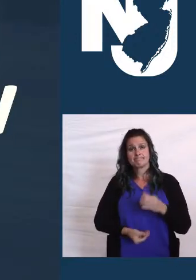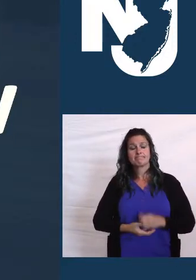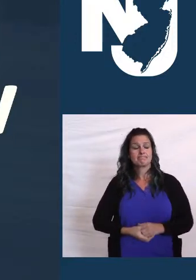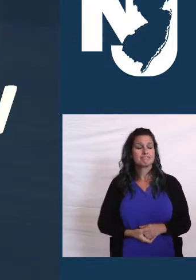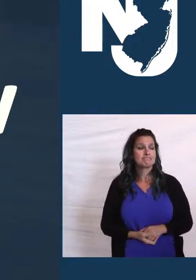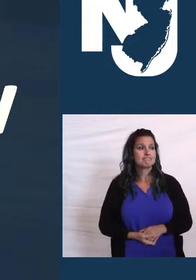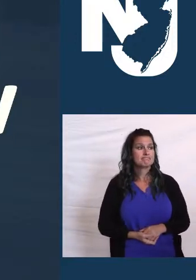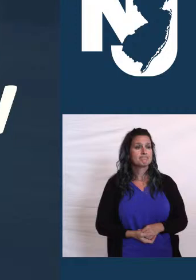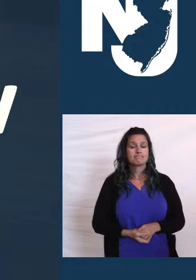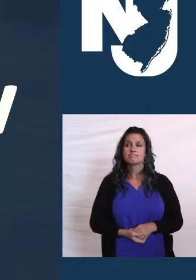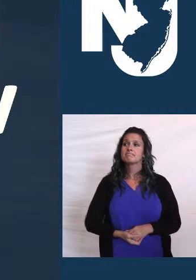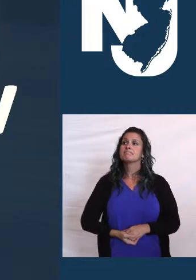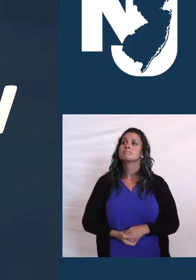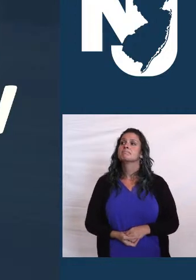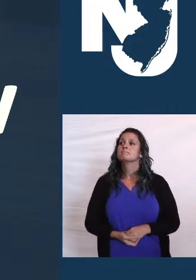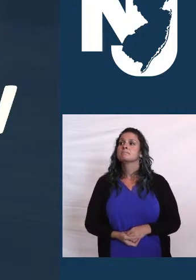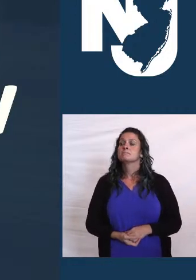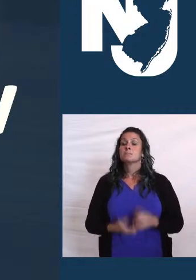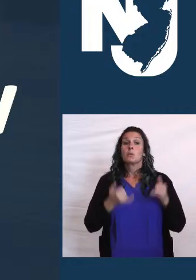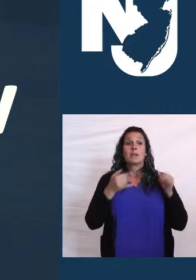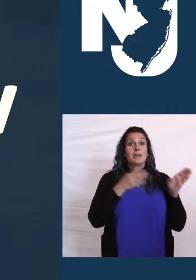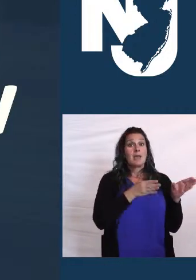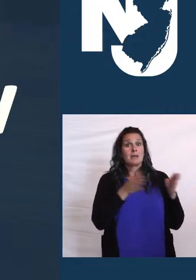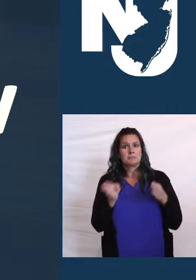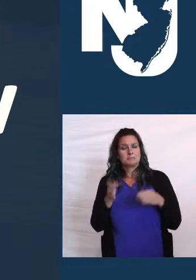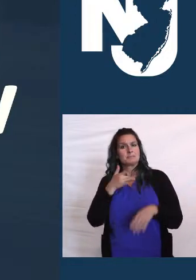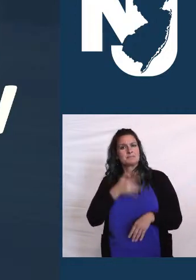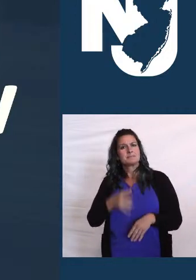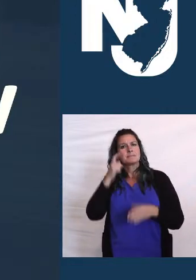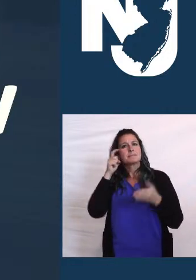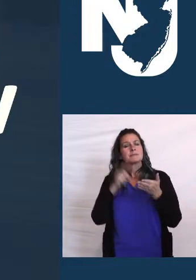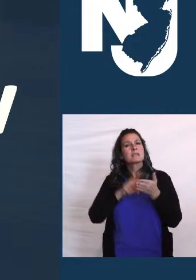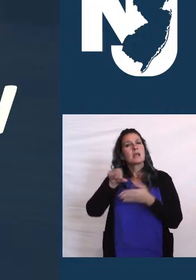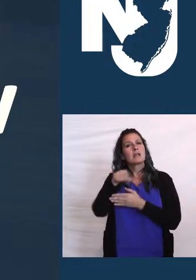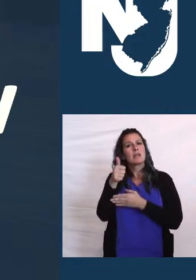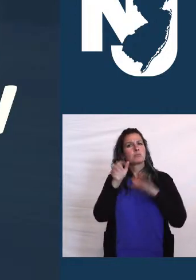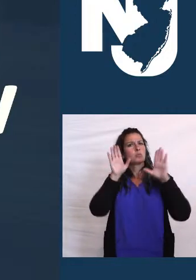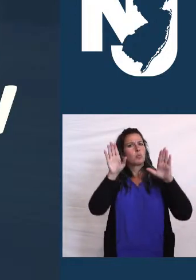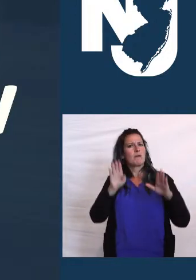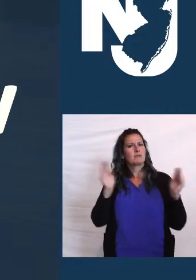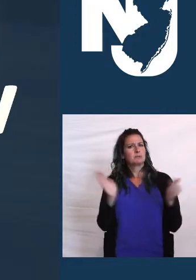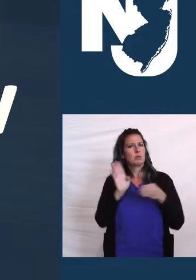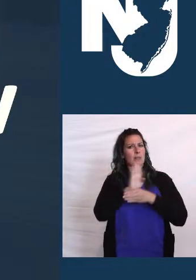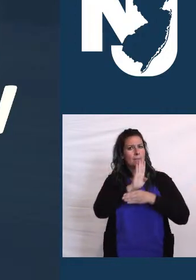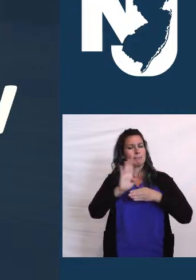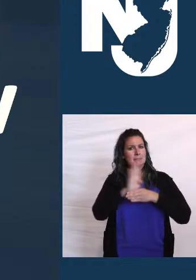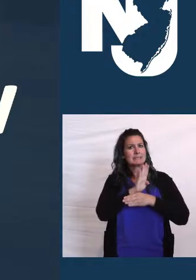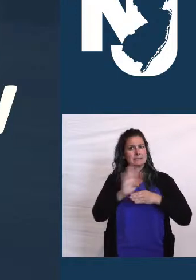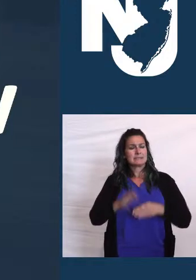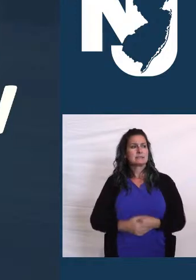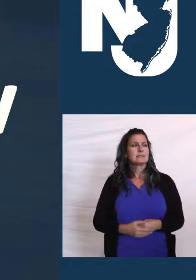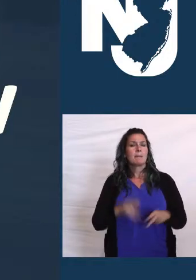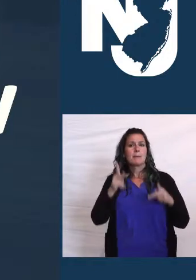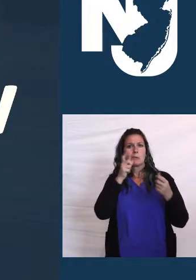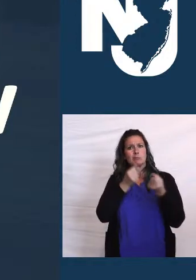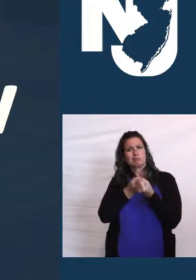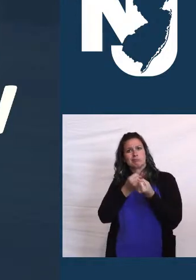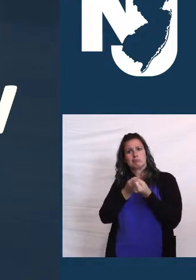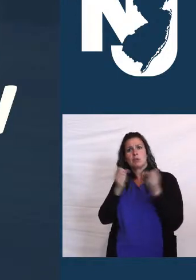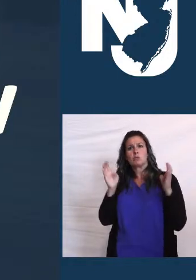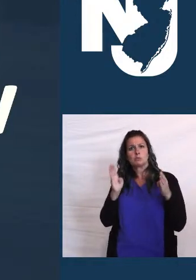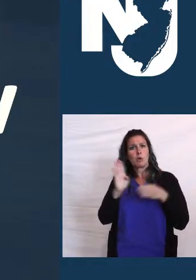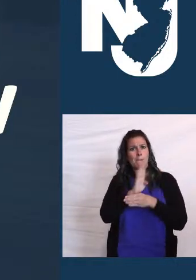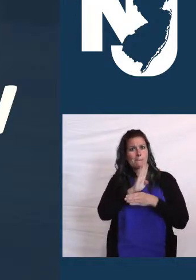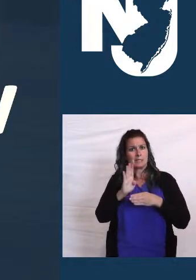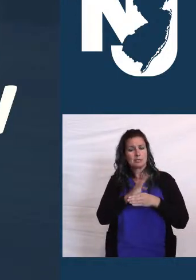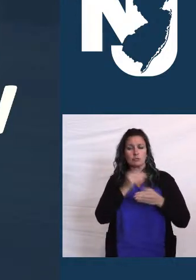behind. Now let's switch gears as we do to recognize another of the terrific small businesses and the people behind them helping us